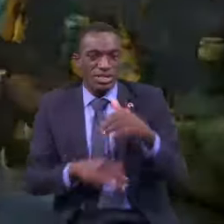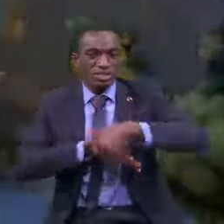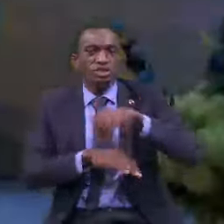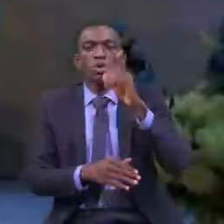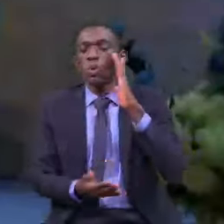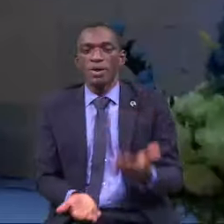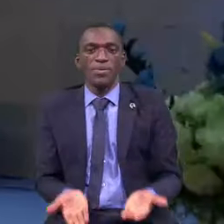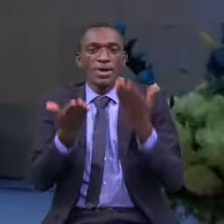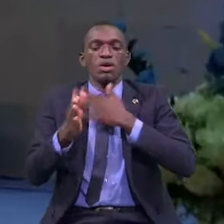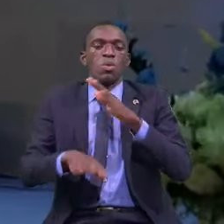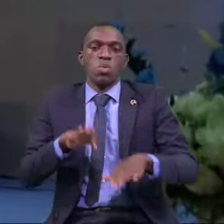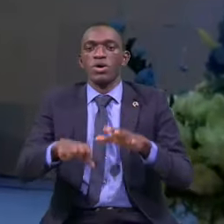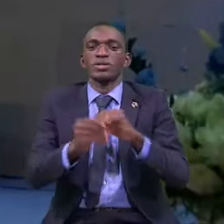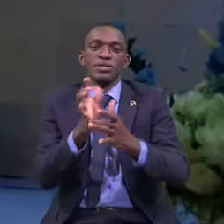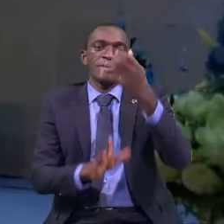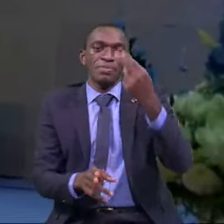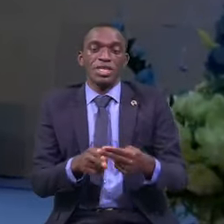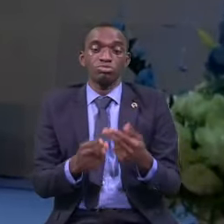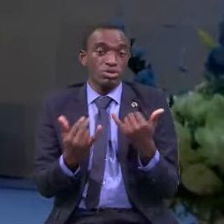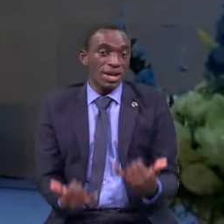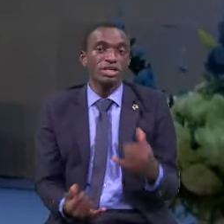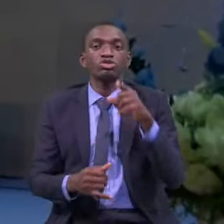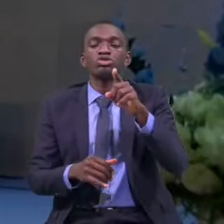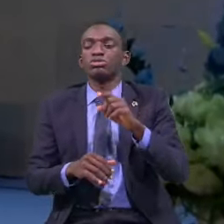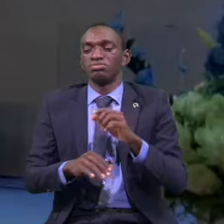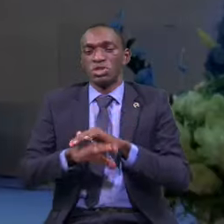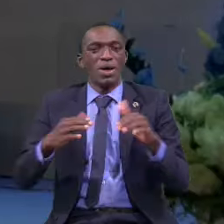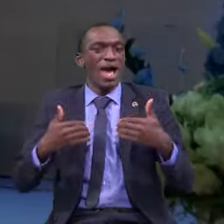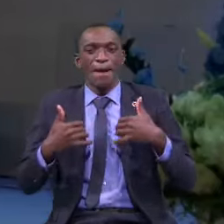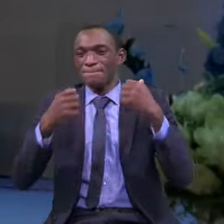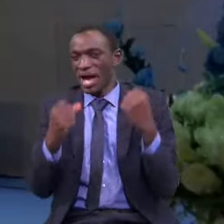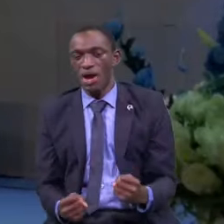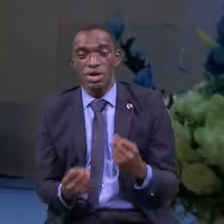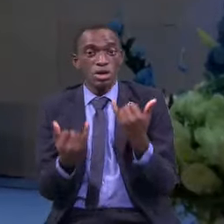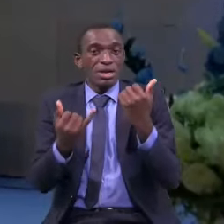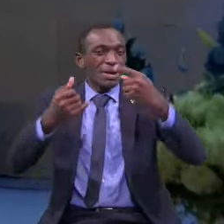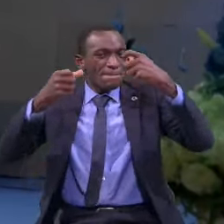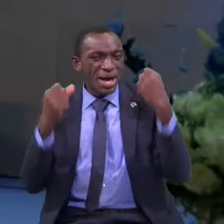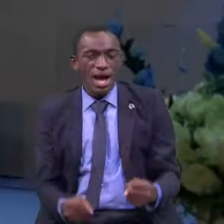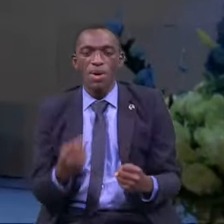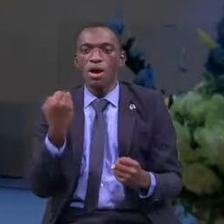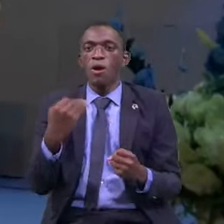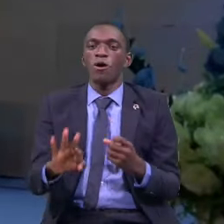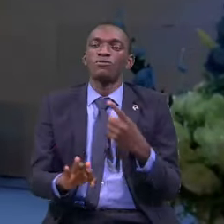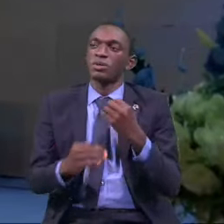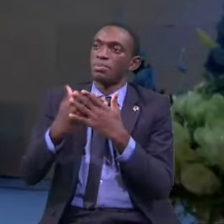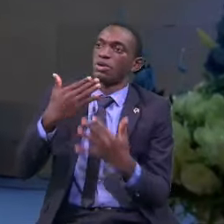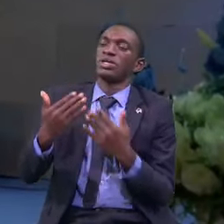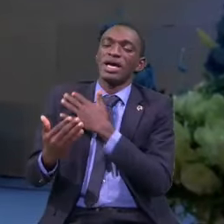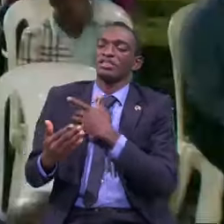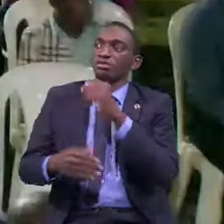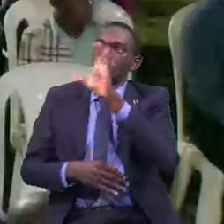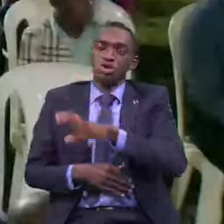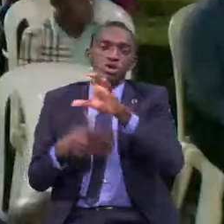Tonight you are powerless. The power of the blood of Christ and the cross of Christ will touch